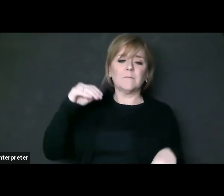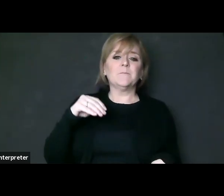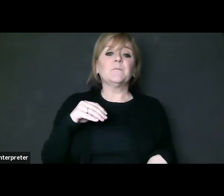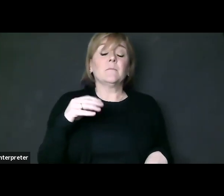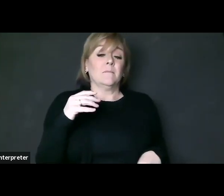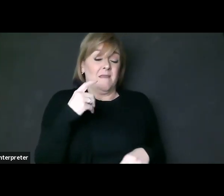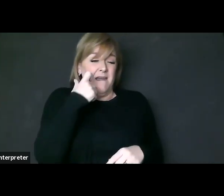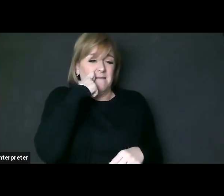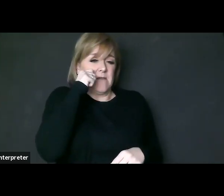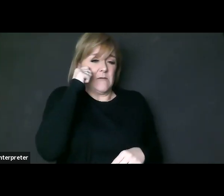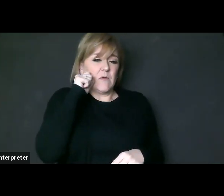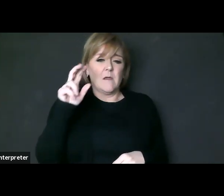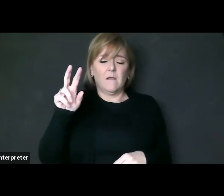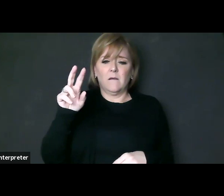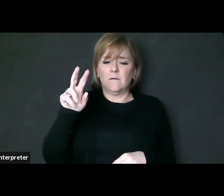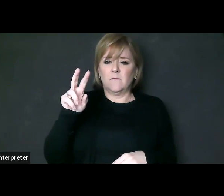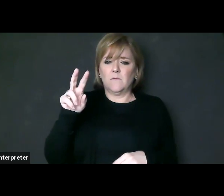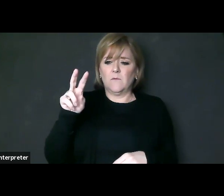4,727